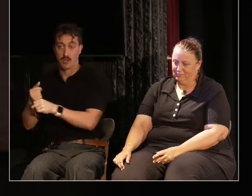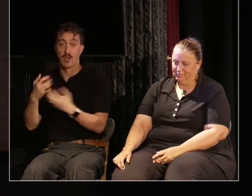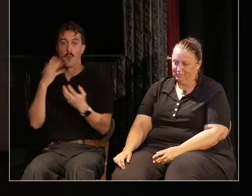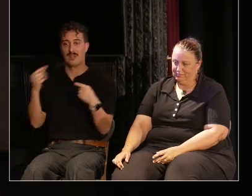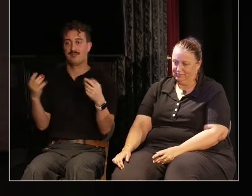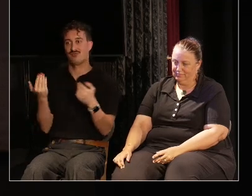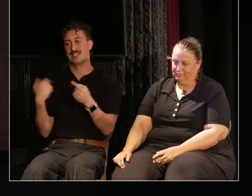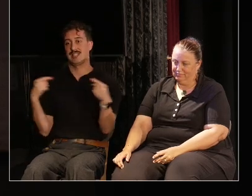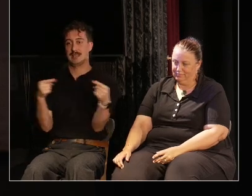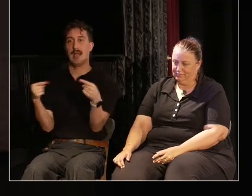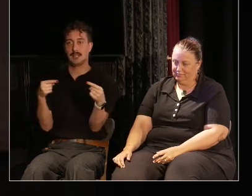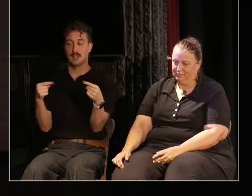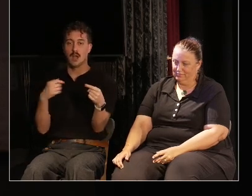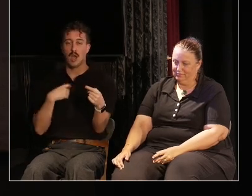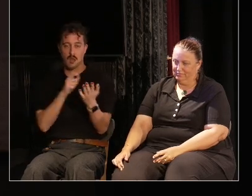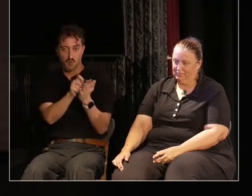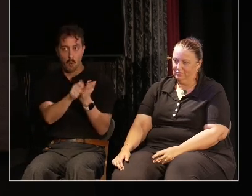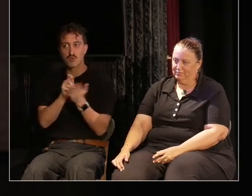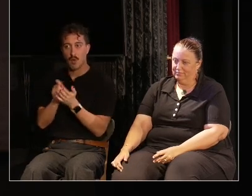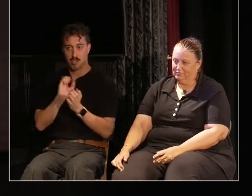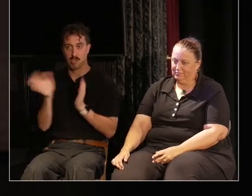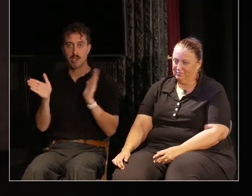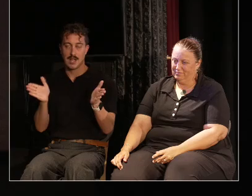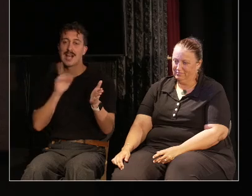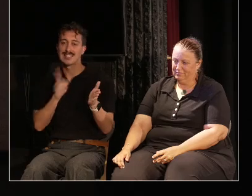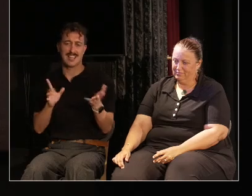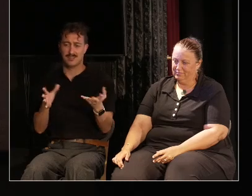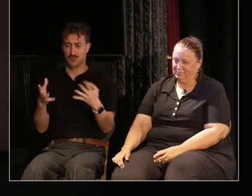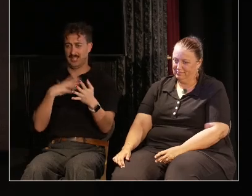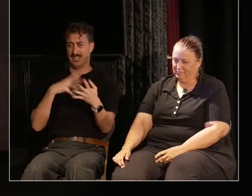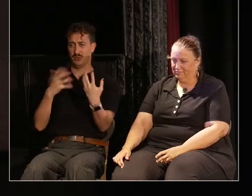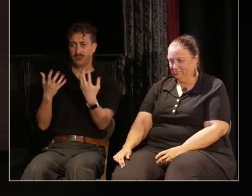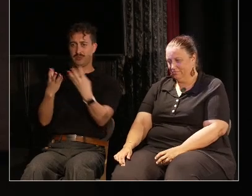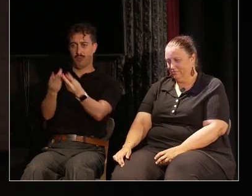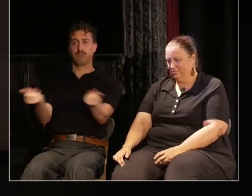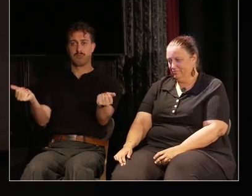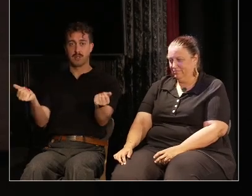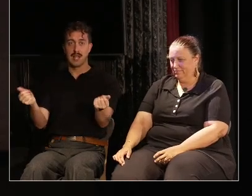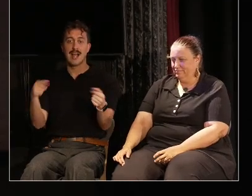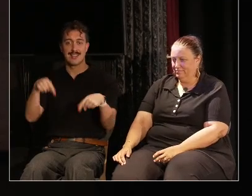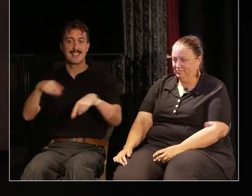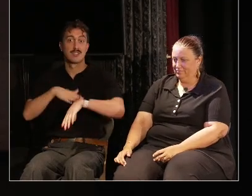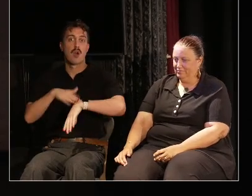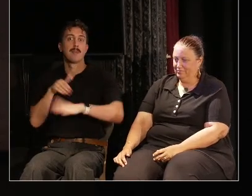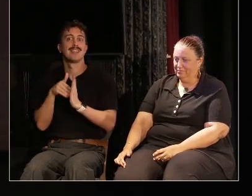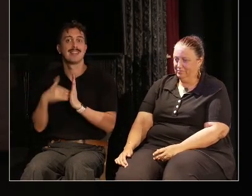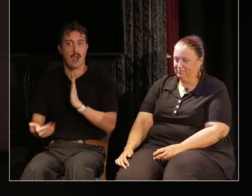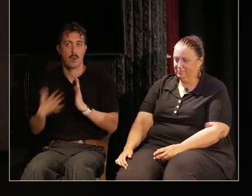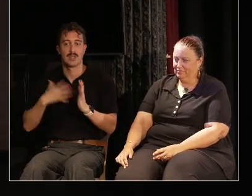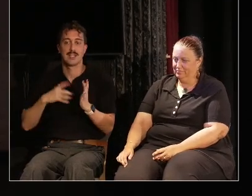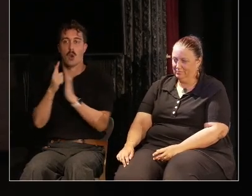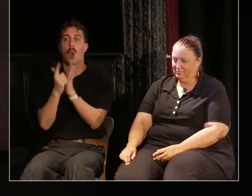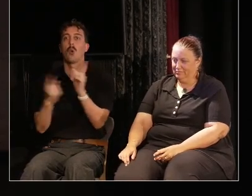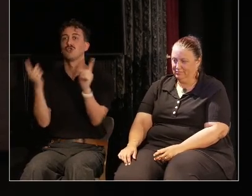said, sort it out. Because this is time to move on with the law reform. This is the time to find the right balance to